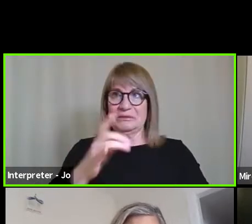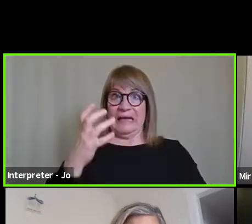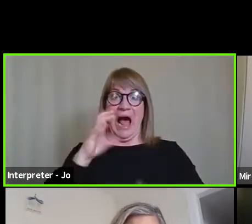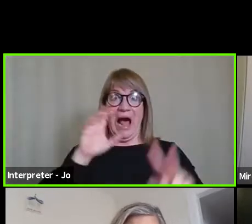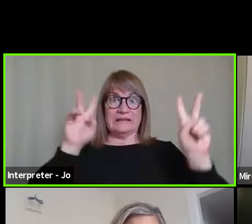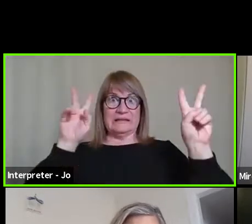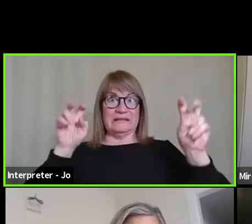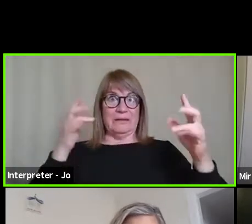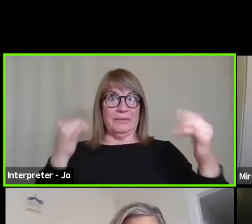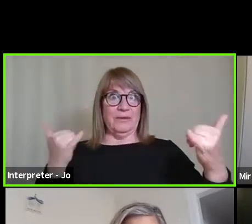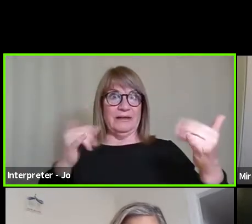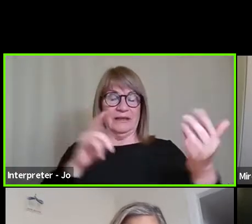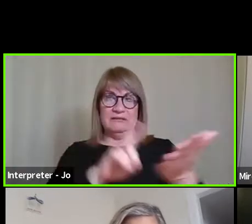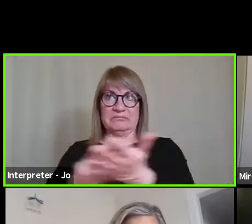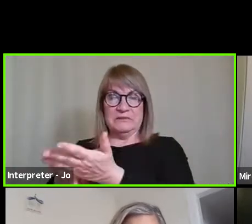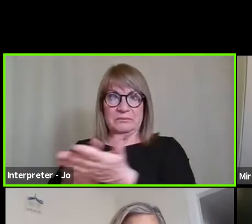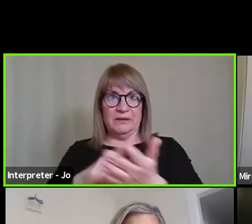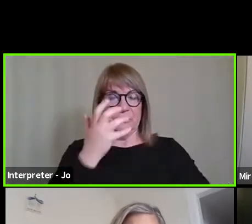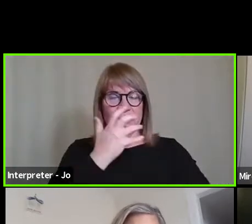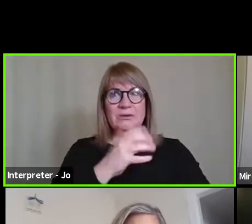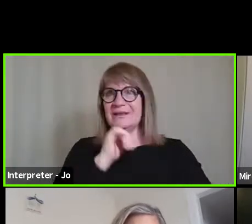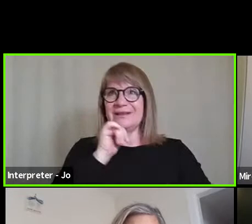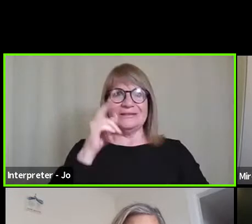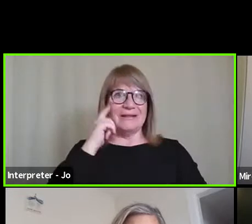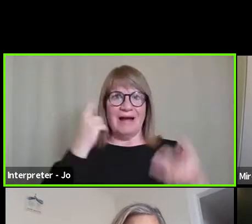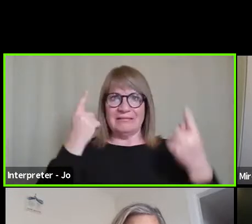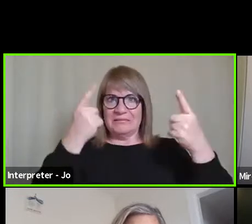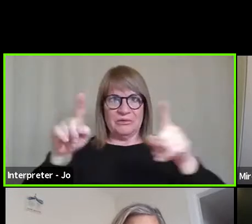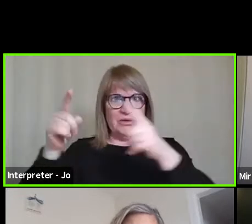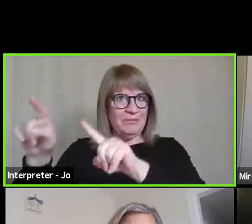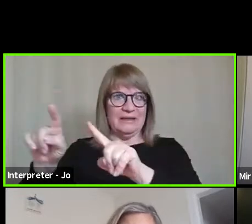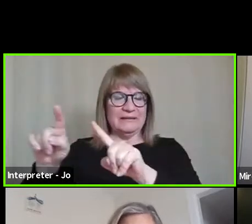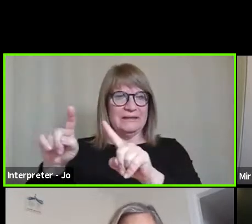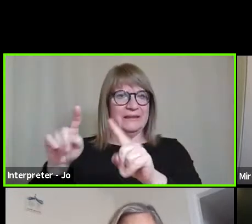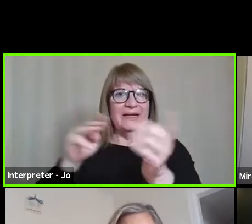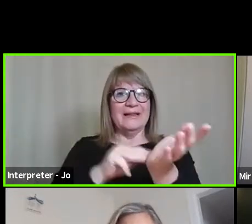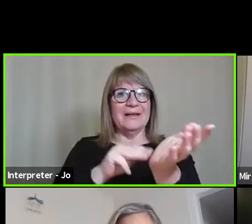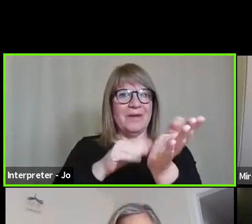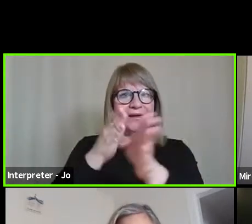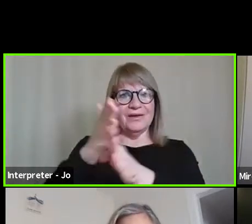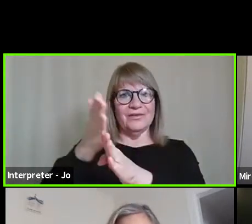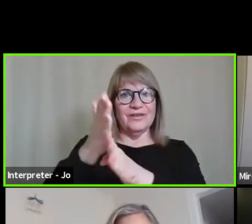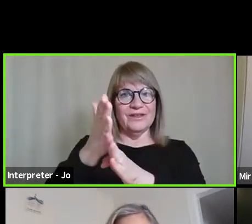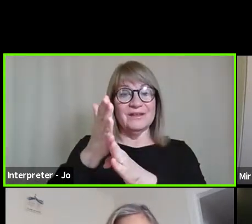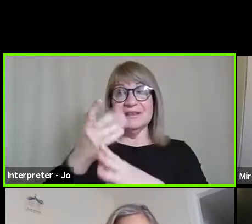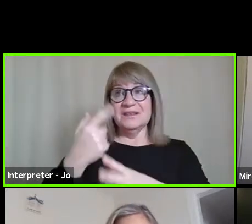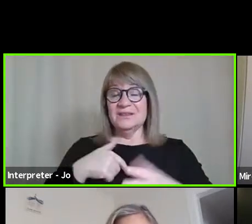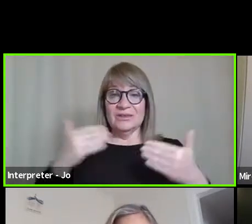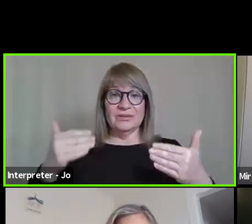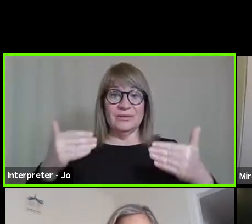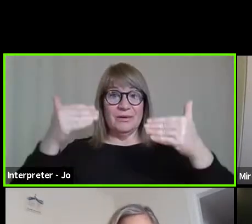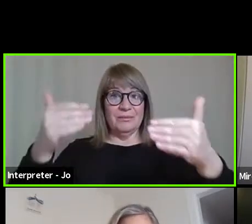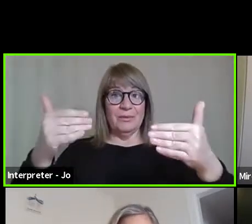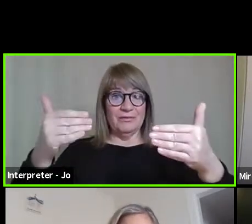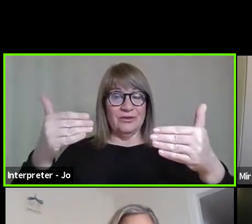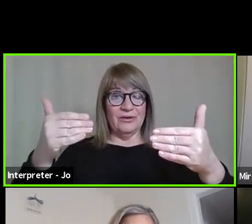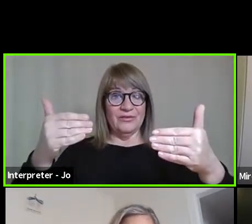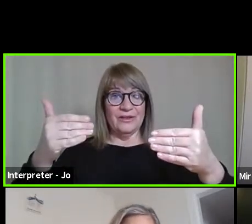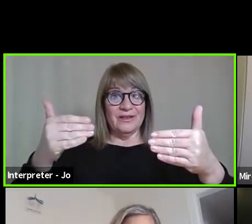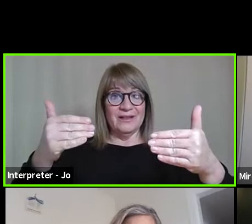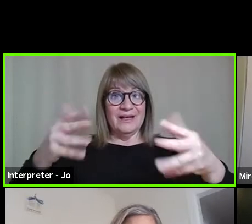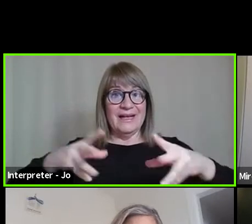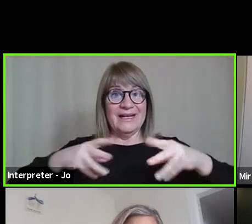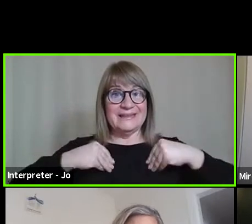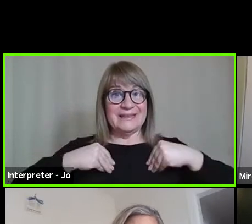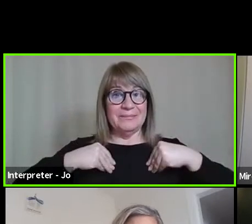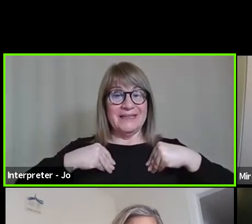there isn't necessarily consensus in medicine and so as we try to move forward in taking the anti-oppressive approach we also are